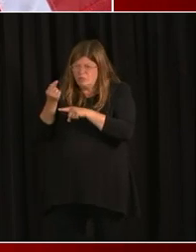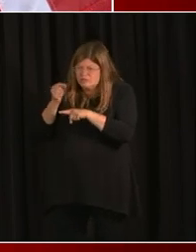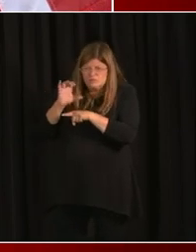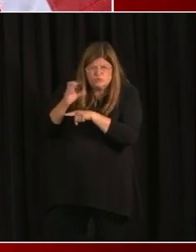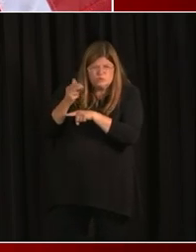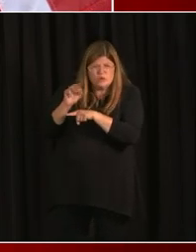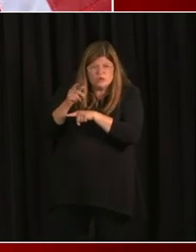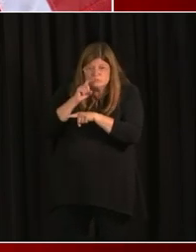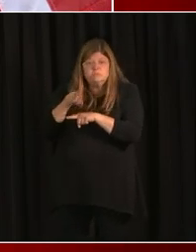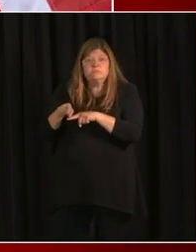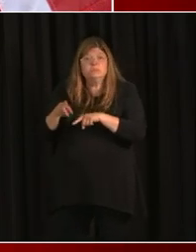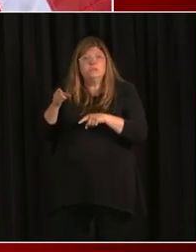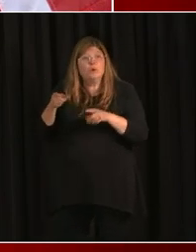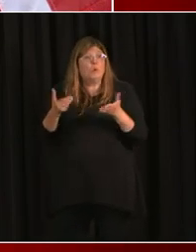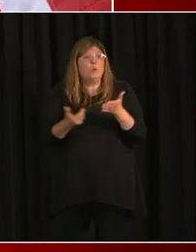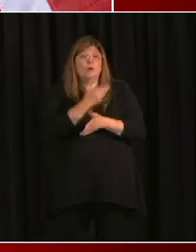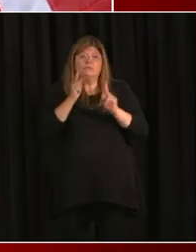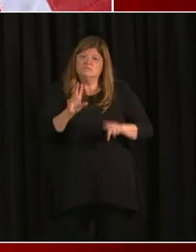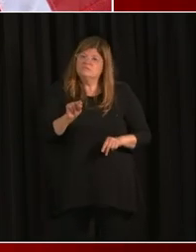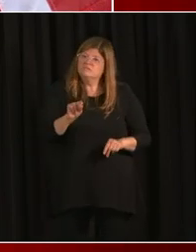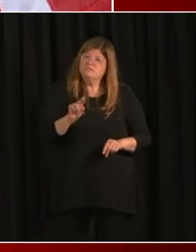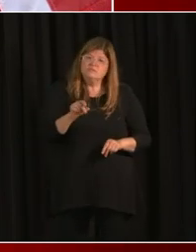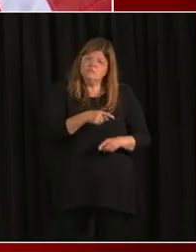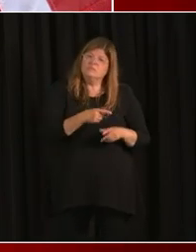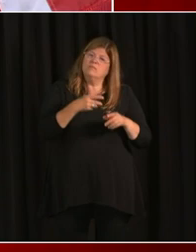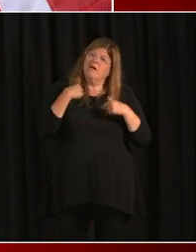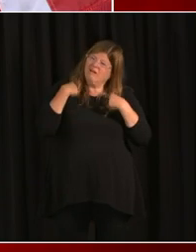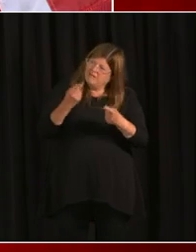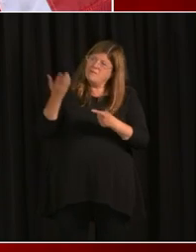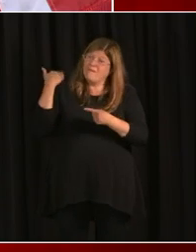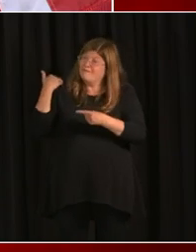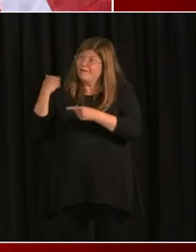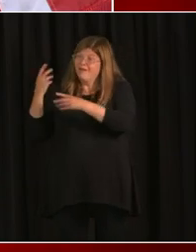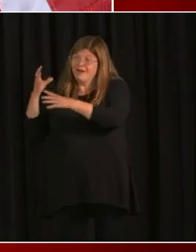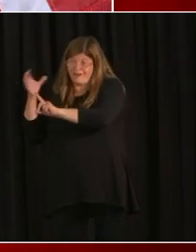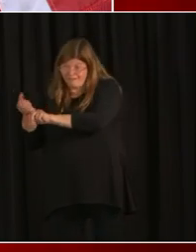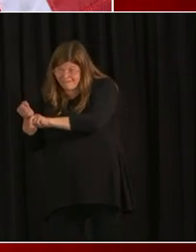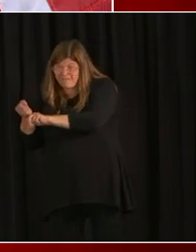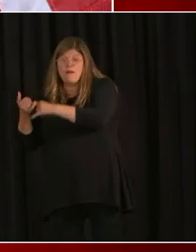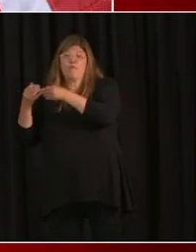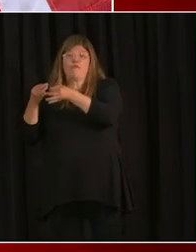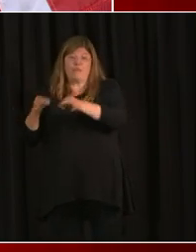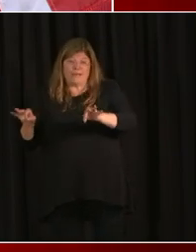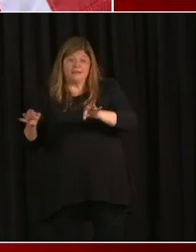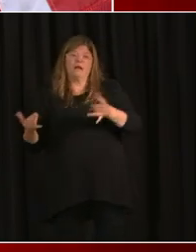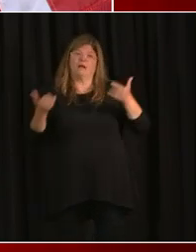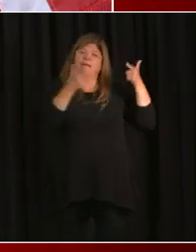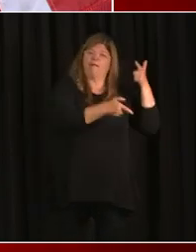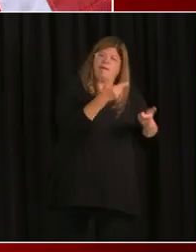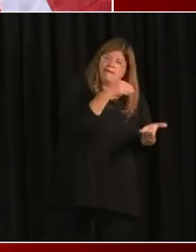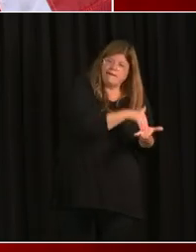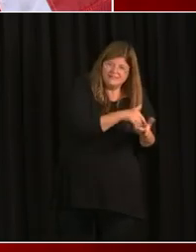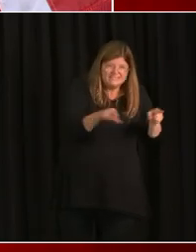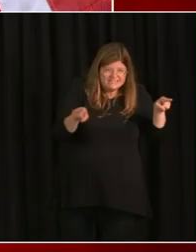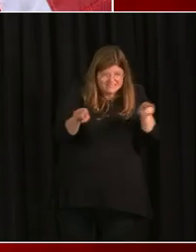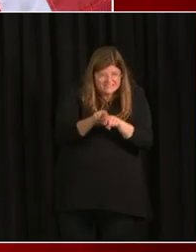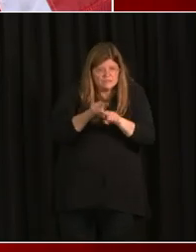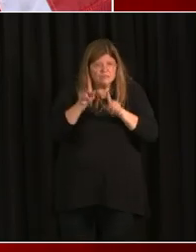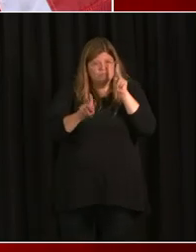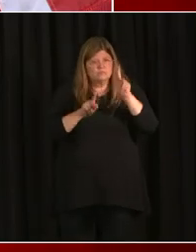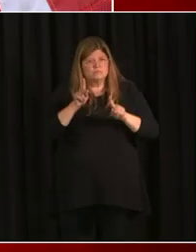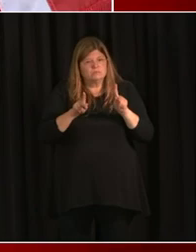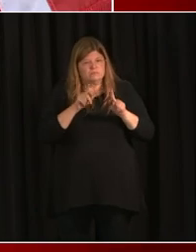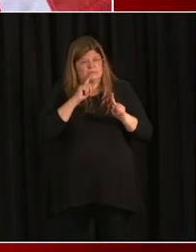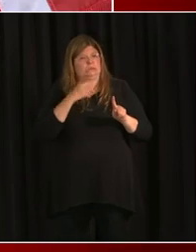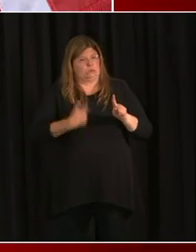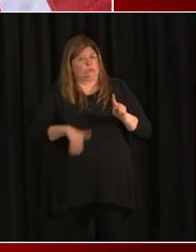that they're back on the street. So those are some of the facts that we know, and we know that the proliferation of guns is very concerning.